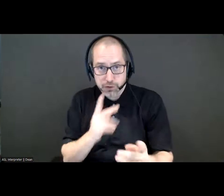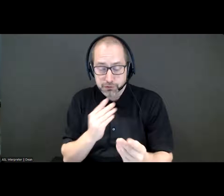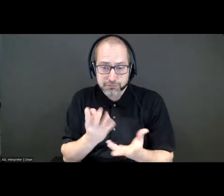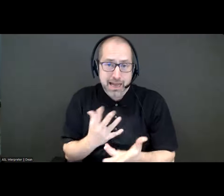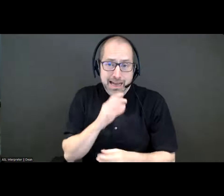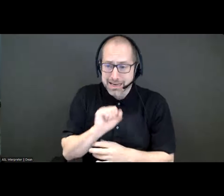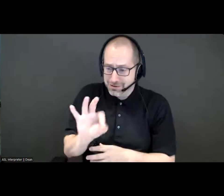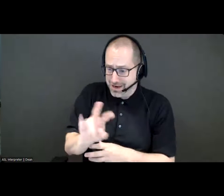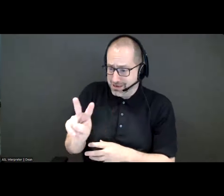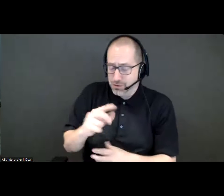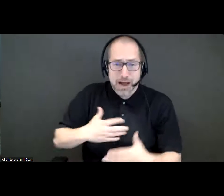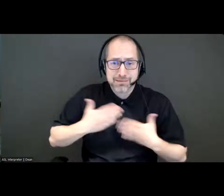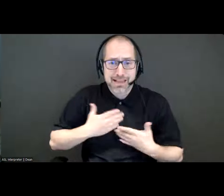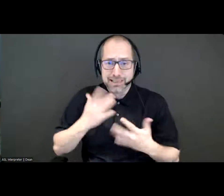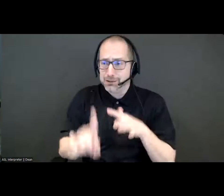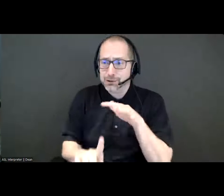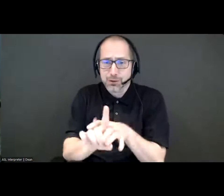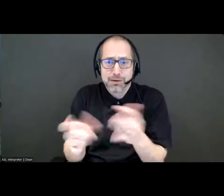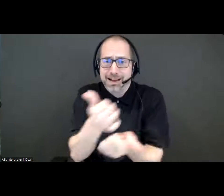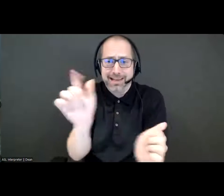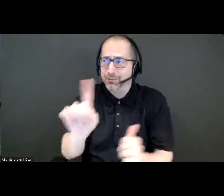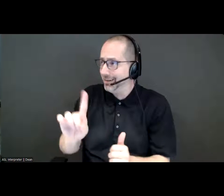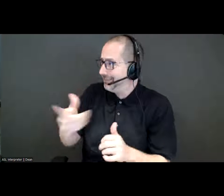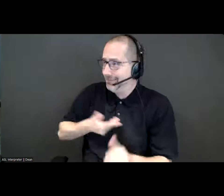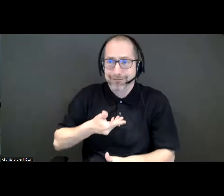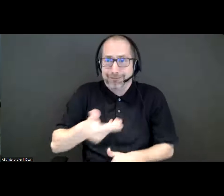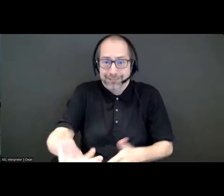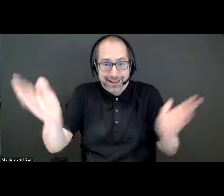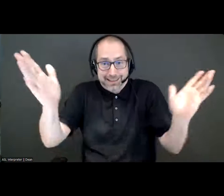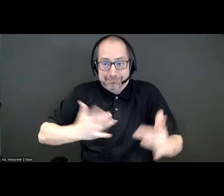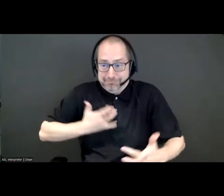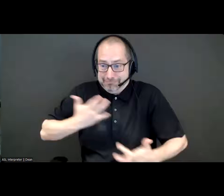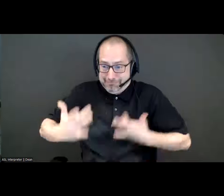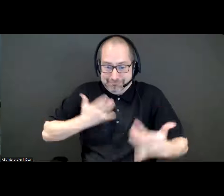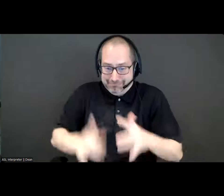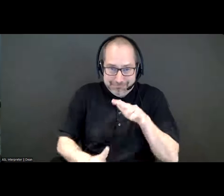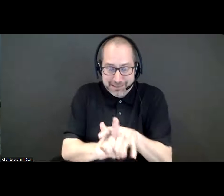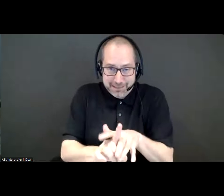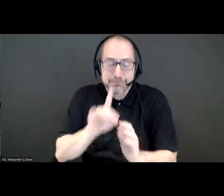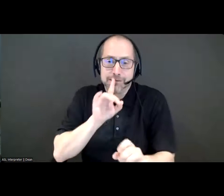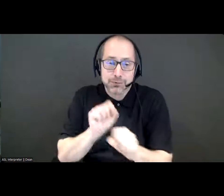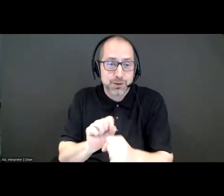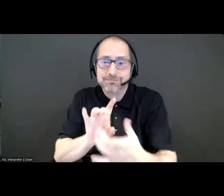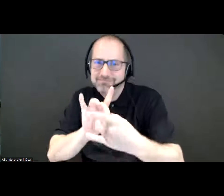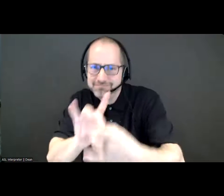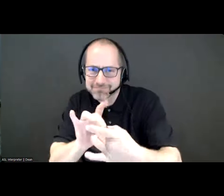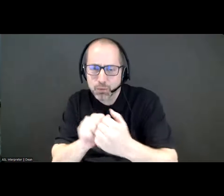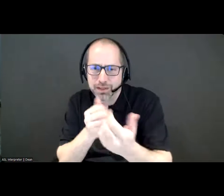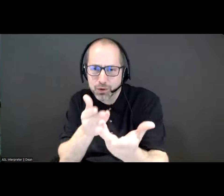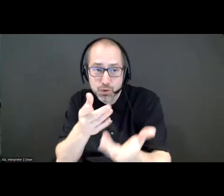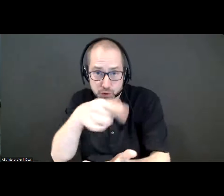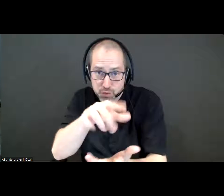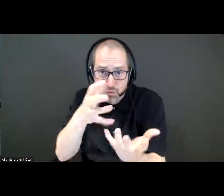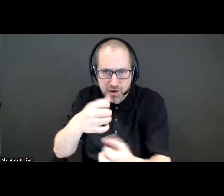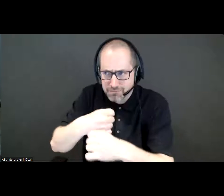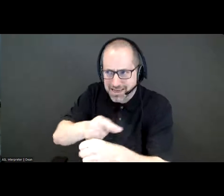be anywhere, but I'm glad to be with all of you who are wanting to make sure that we do have